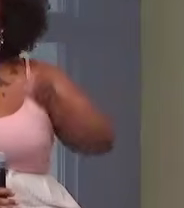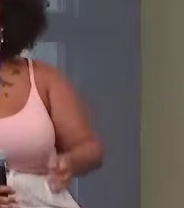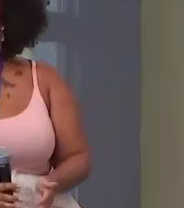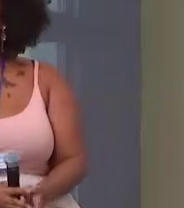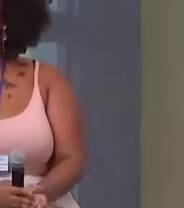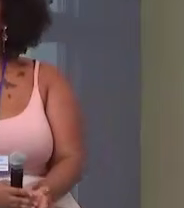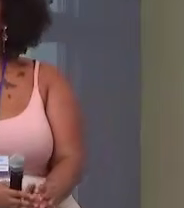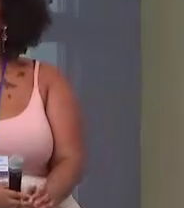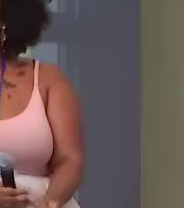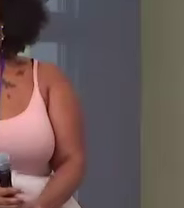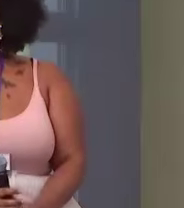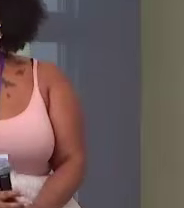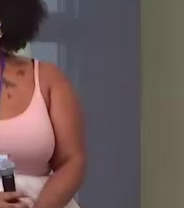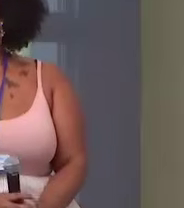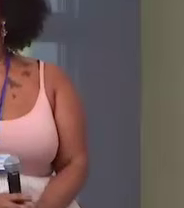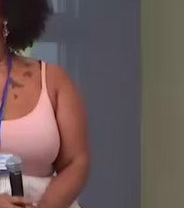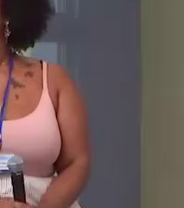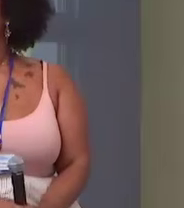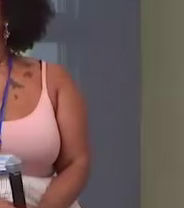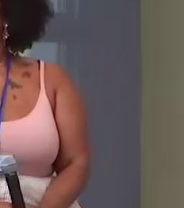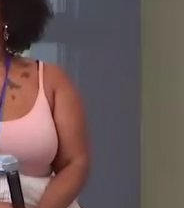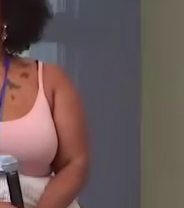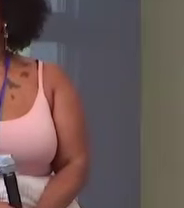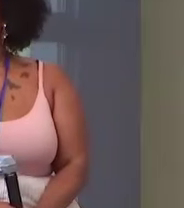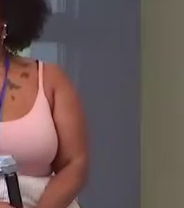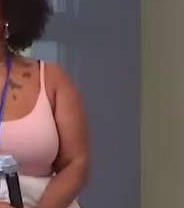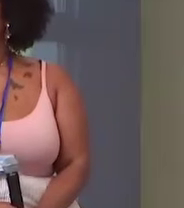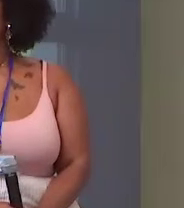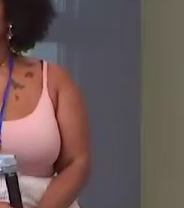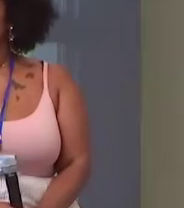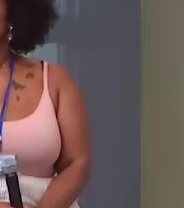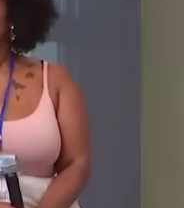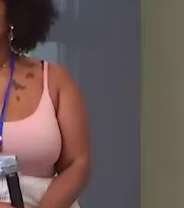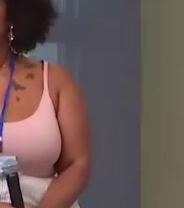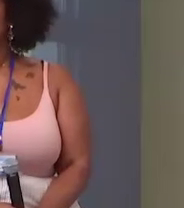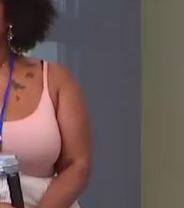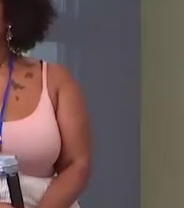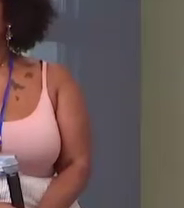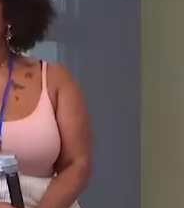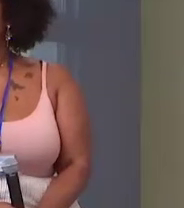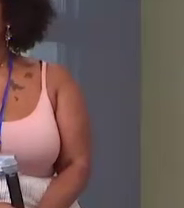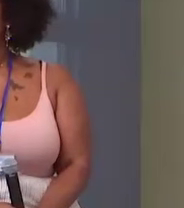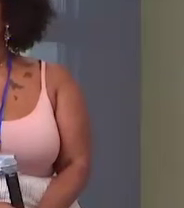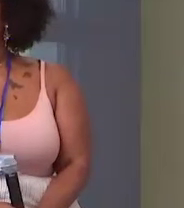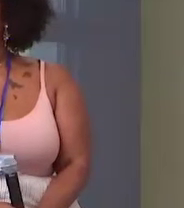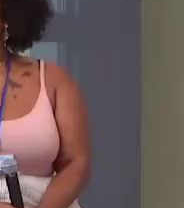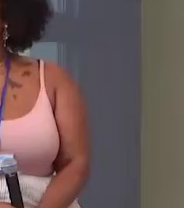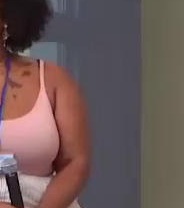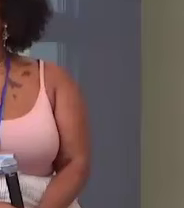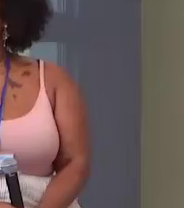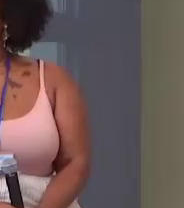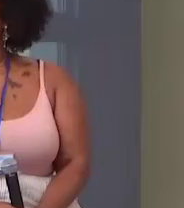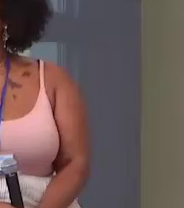I do, but it's really hard because my lupus limits me doing it, and also because I get